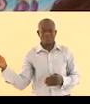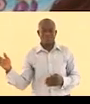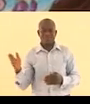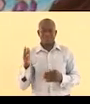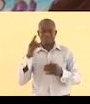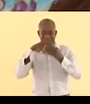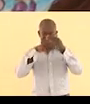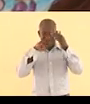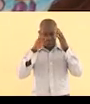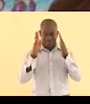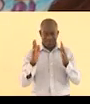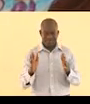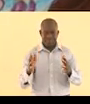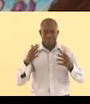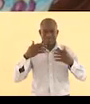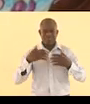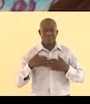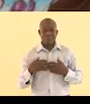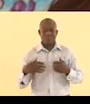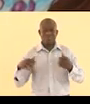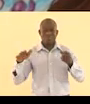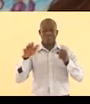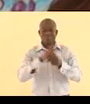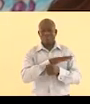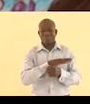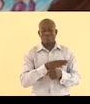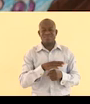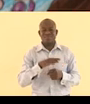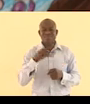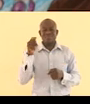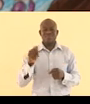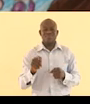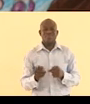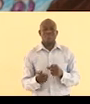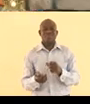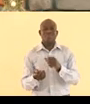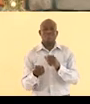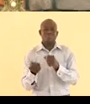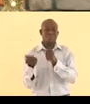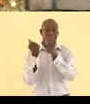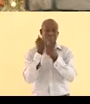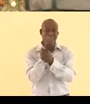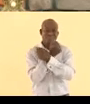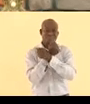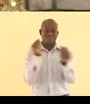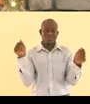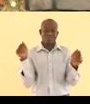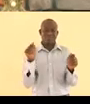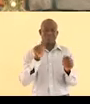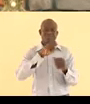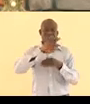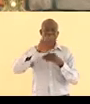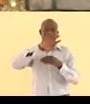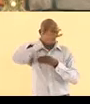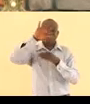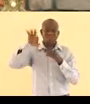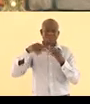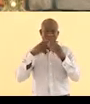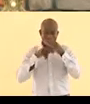find fulfillment. Jesus is the Messiah to whom all the major prophets point.